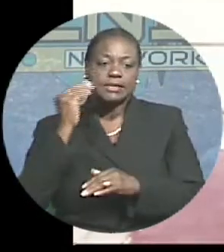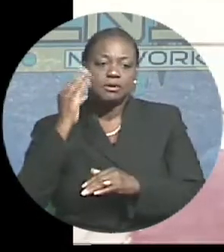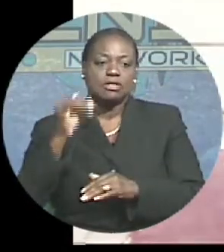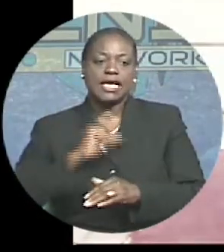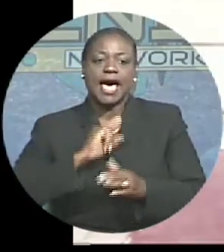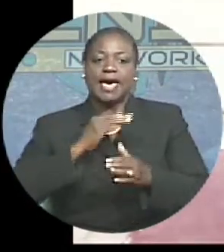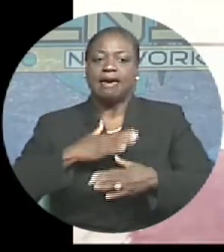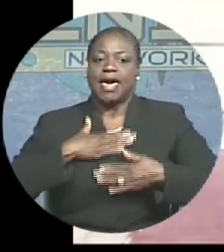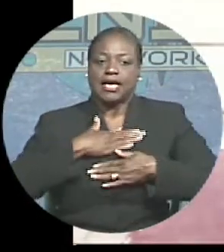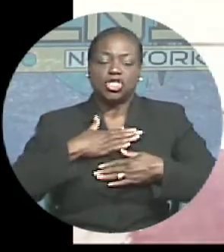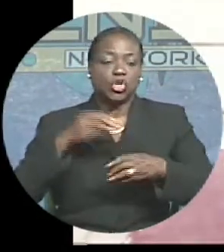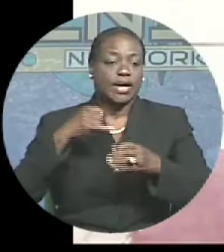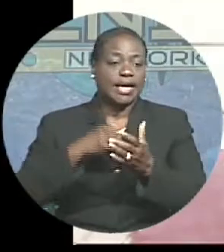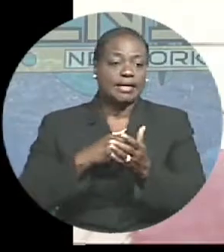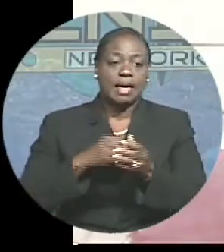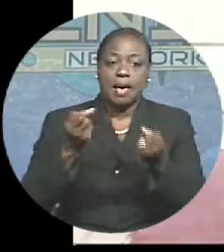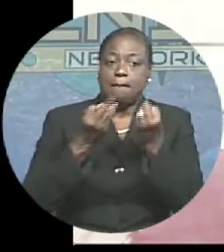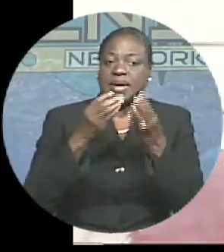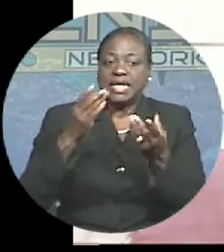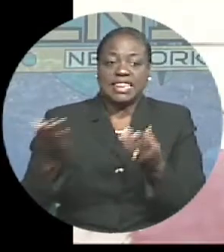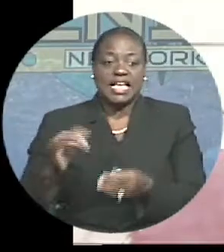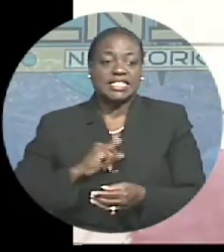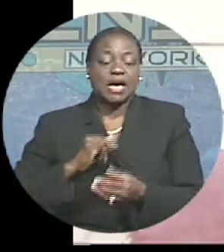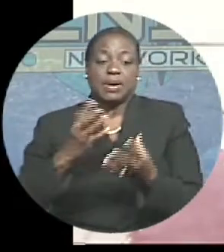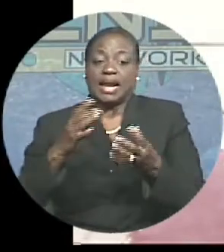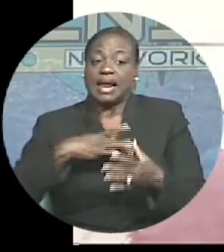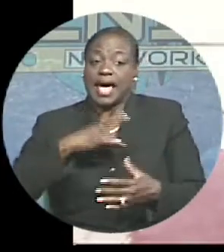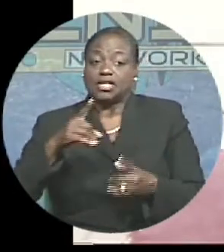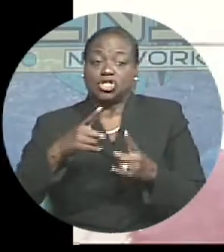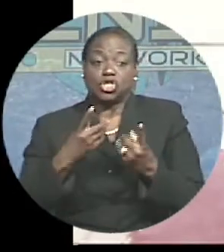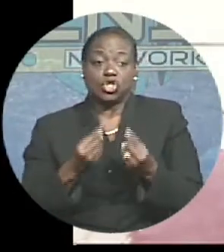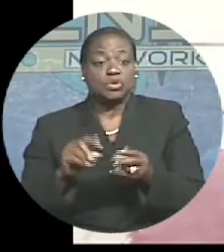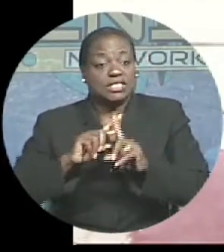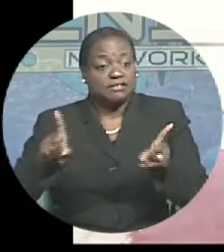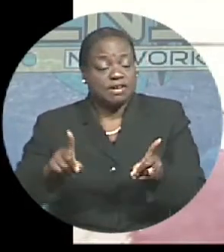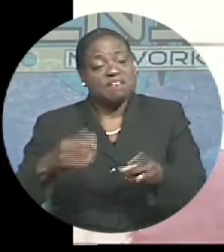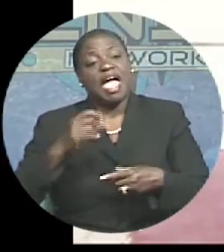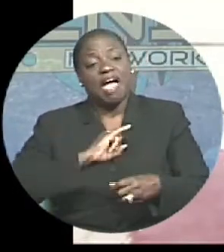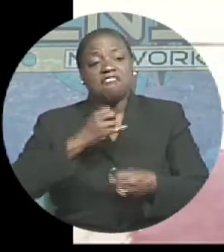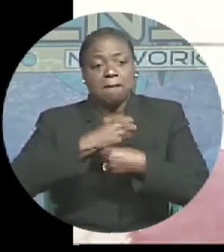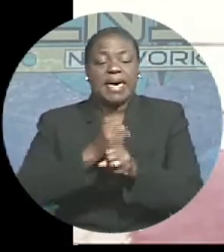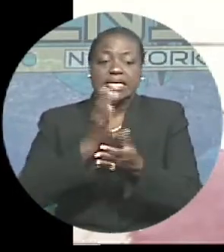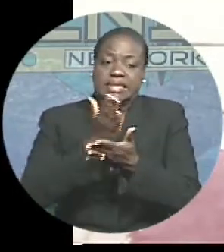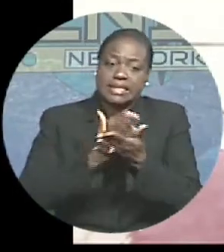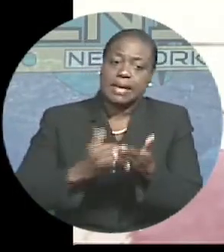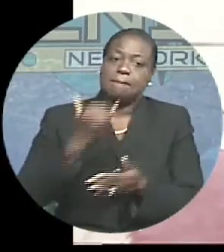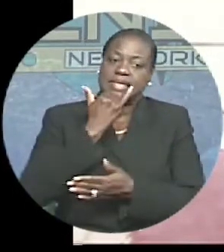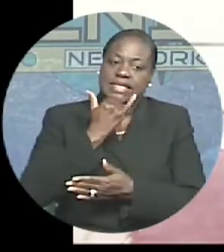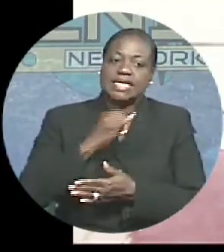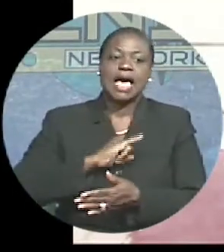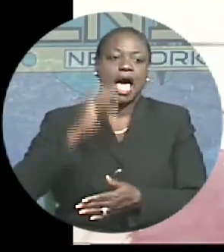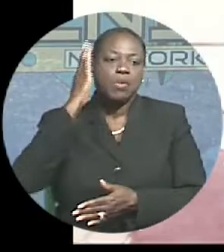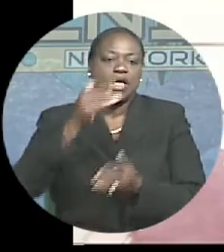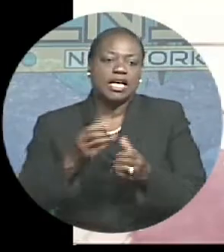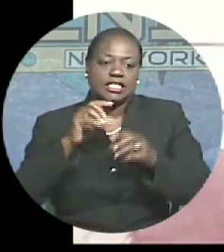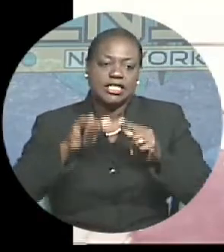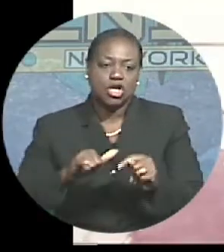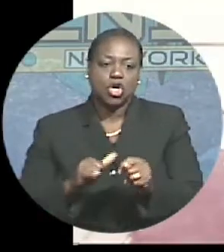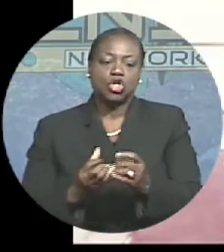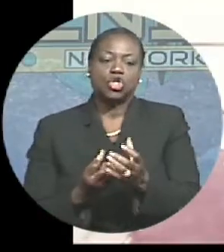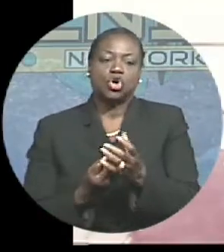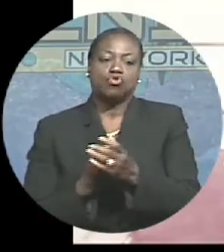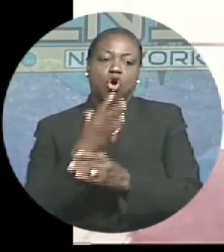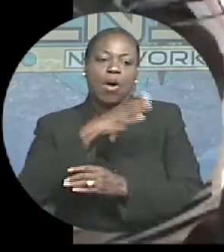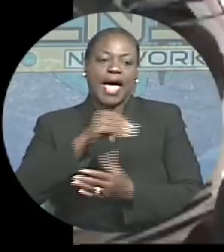There are many things that I would like to do differently. Made some mistakes, yes, and I will continue to grow and learn, and it's